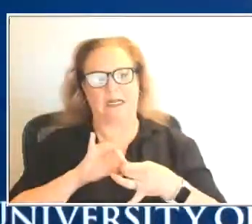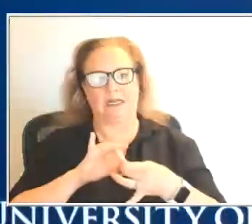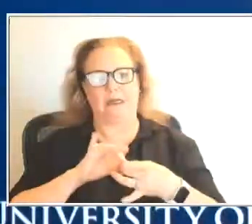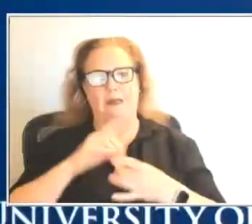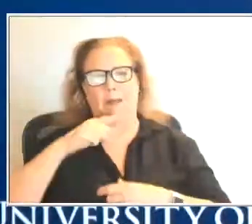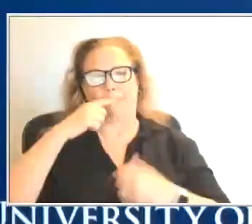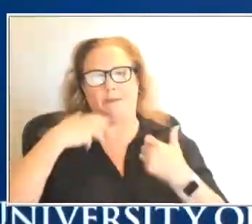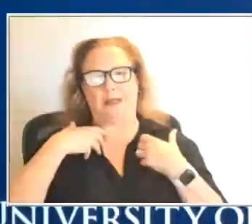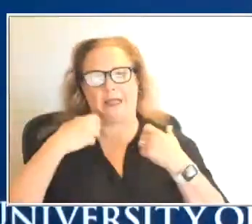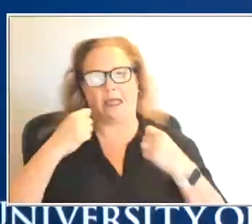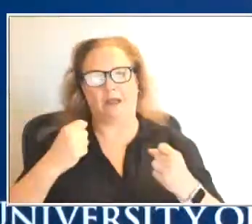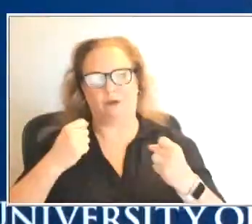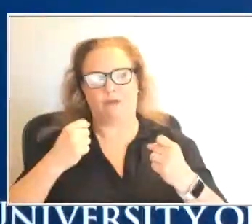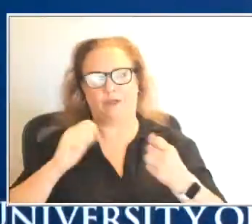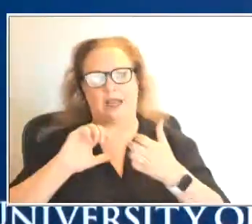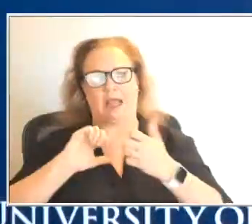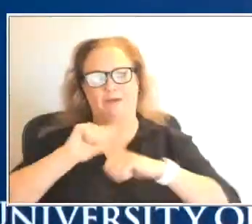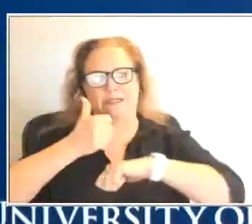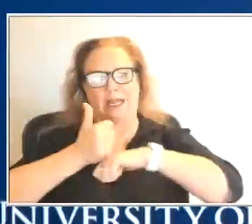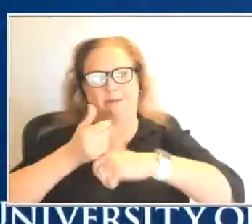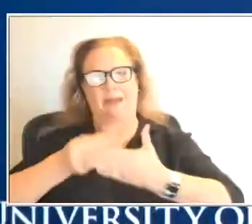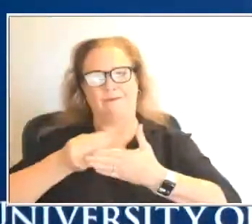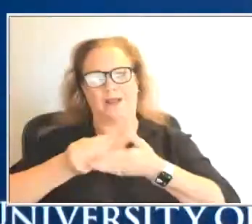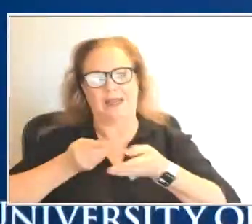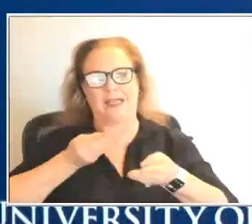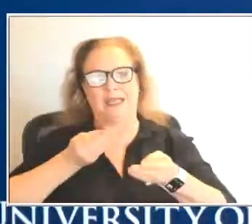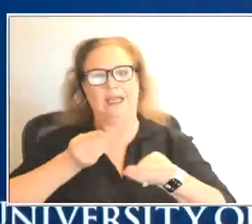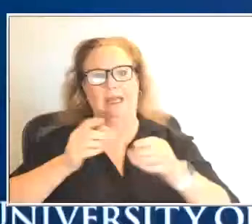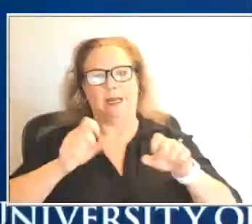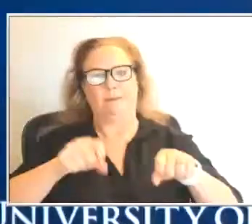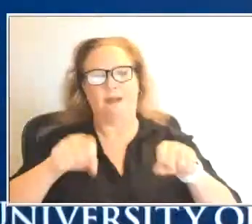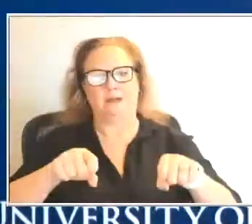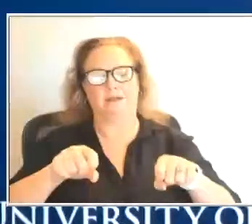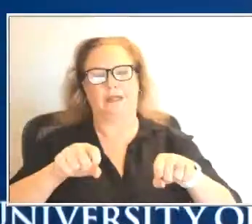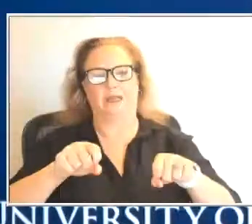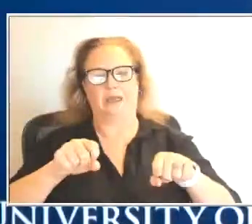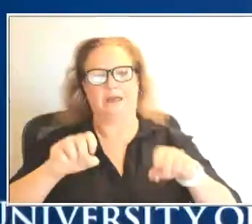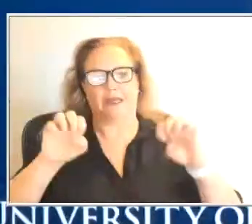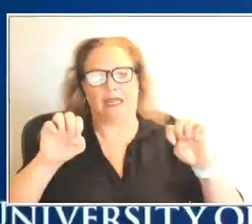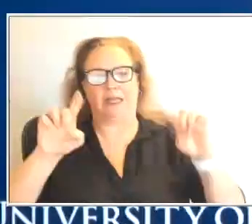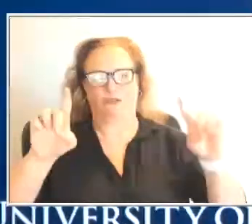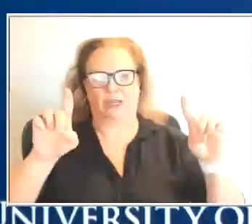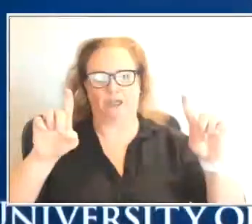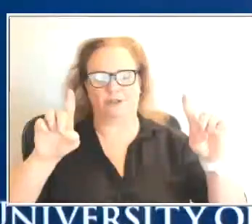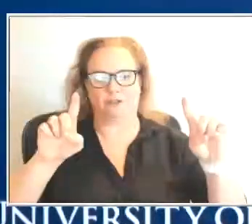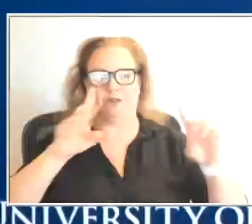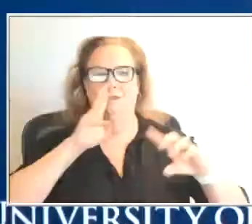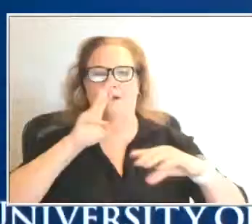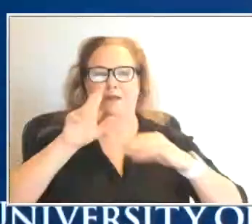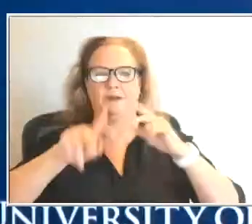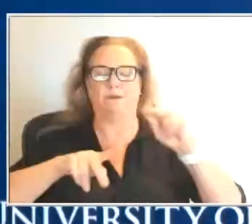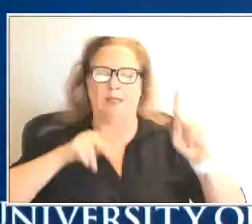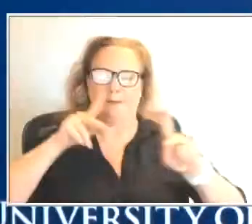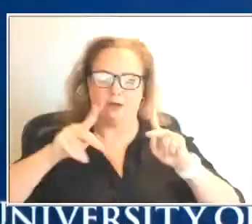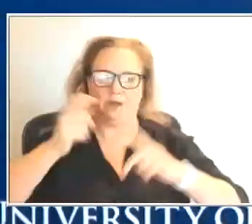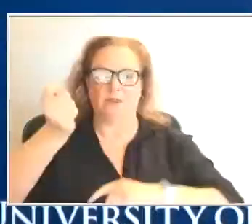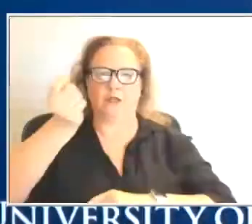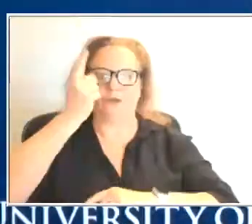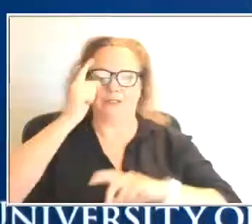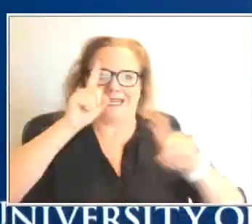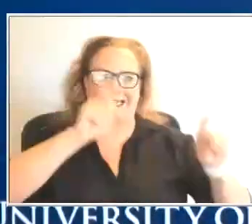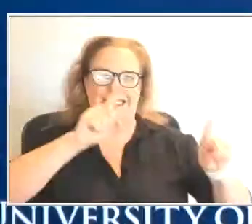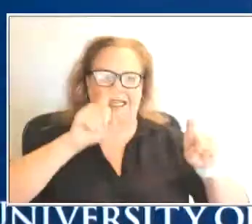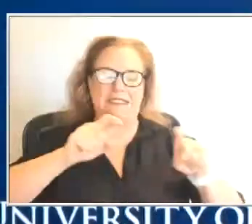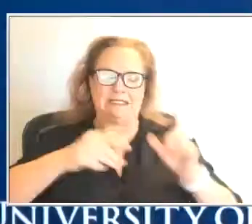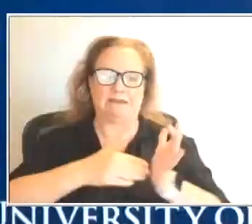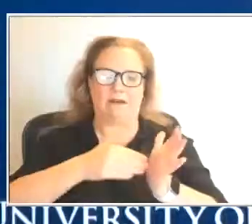health infrastructure and funding and the ability to get the education out to people to understand to go get tested on a frequent